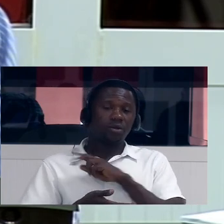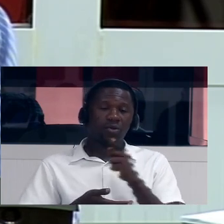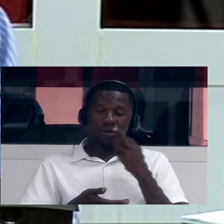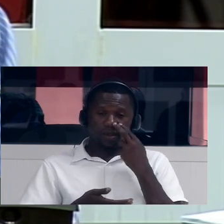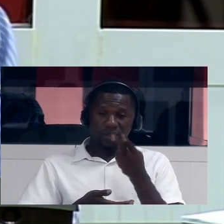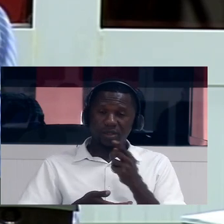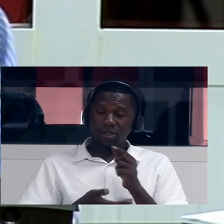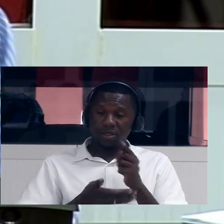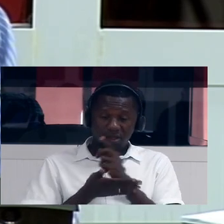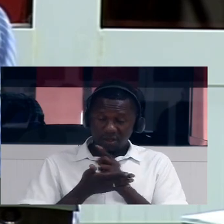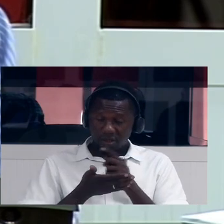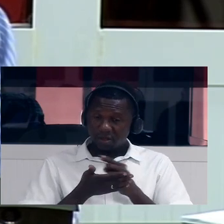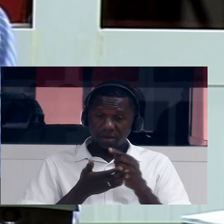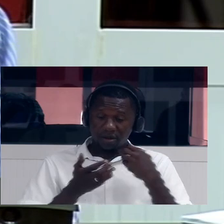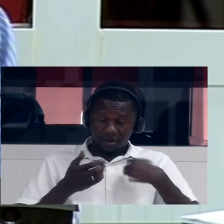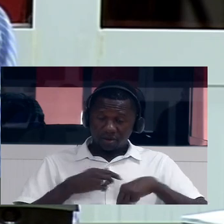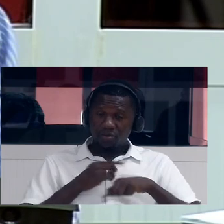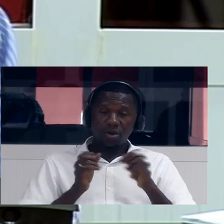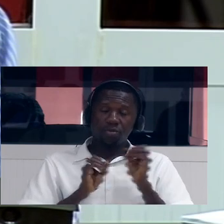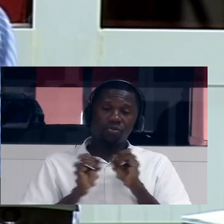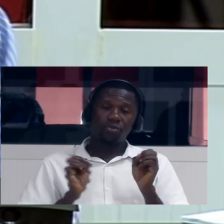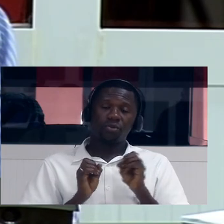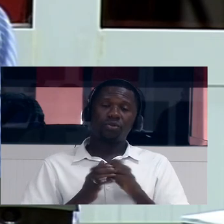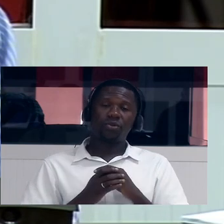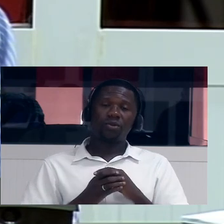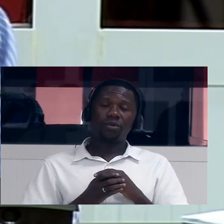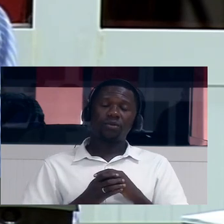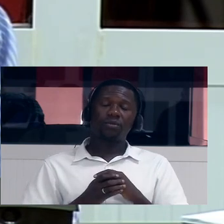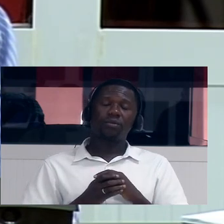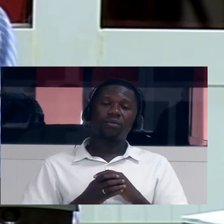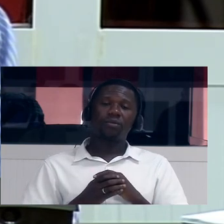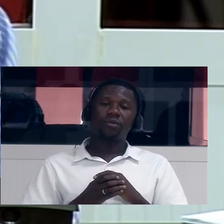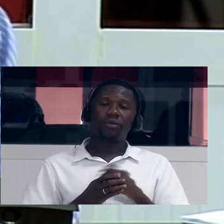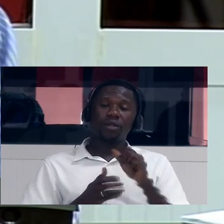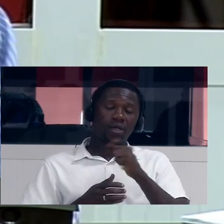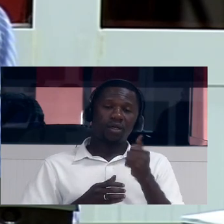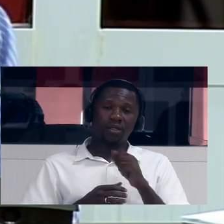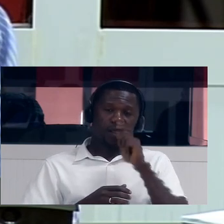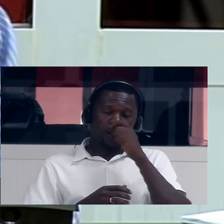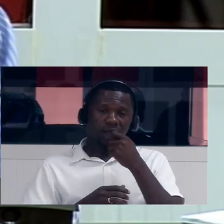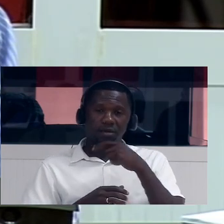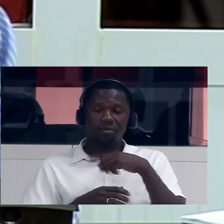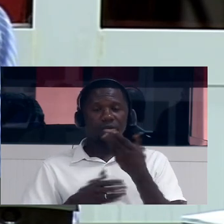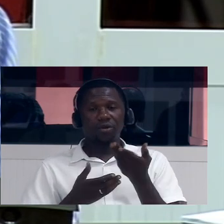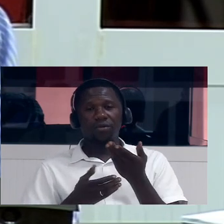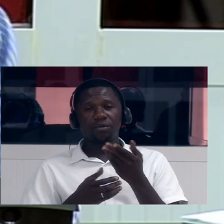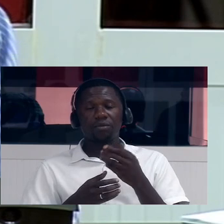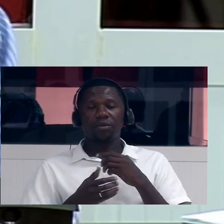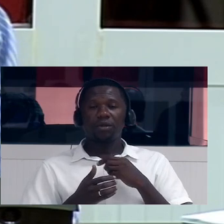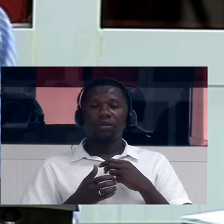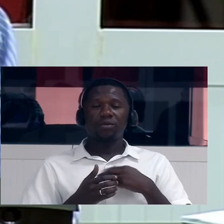any trace of cement in his system, and that he died of